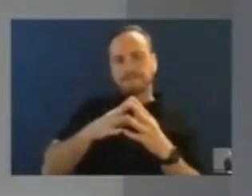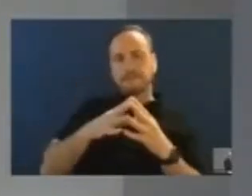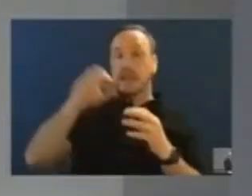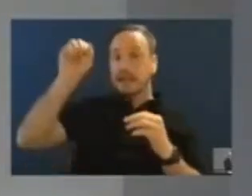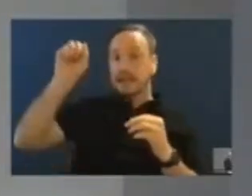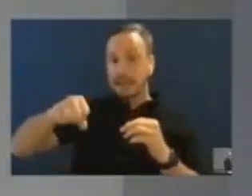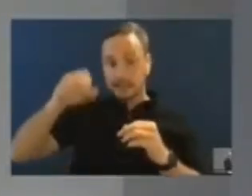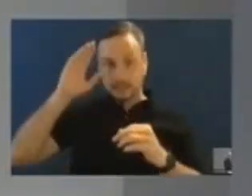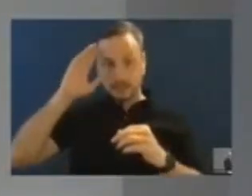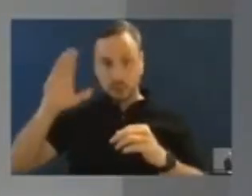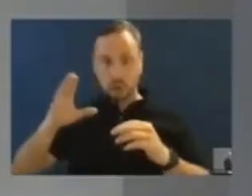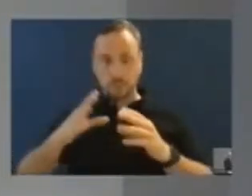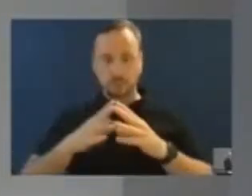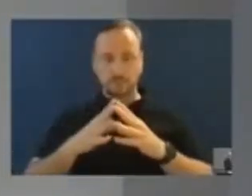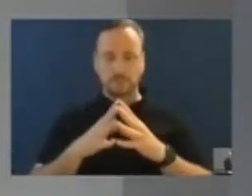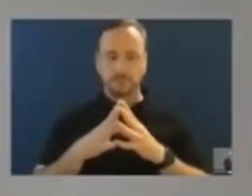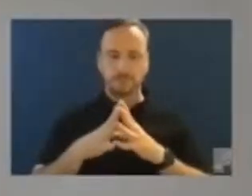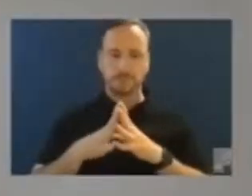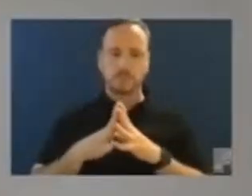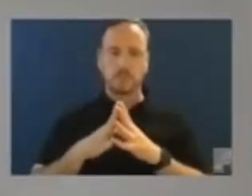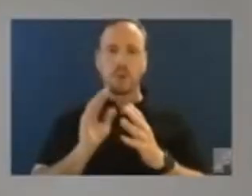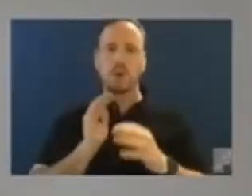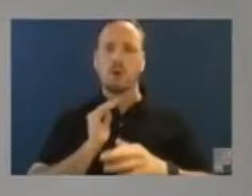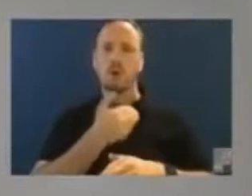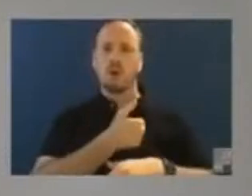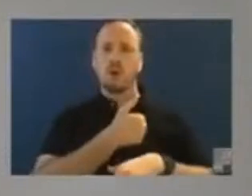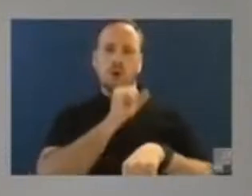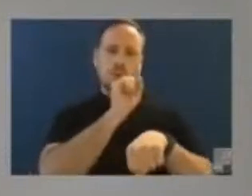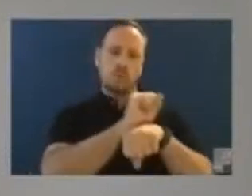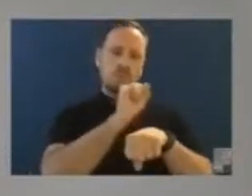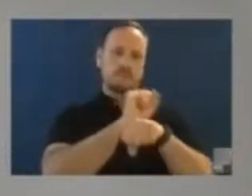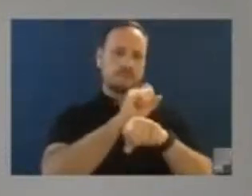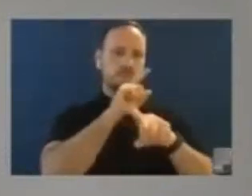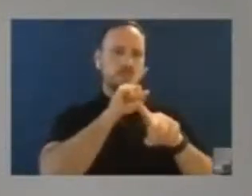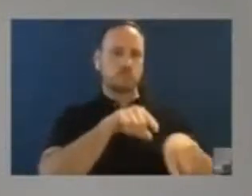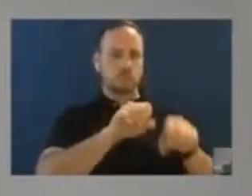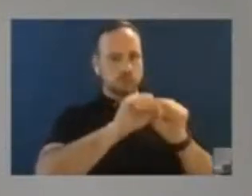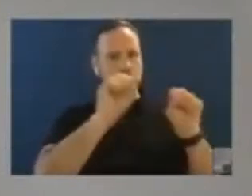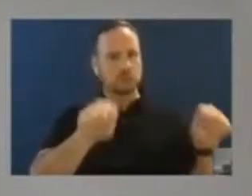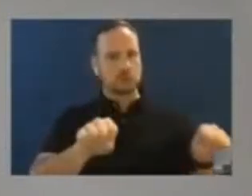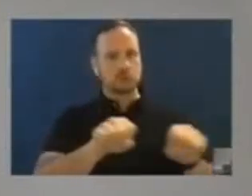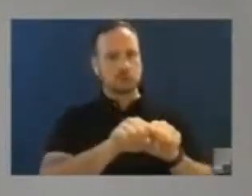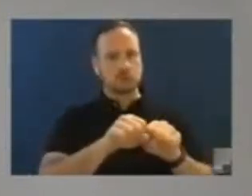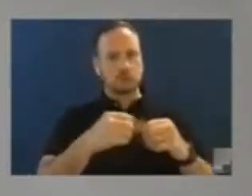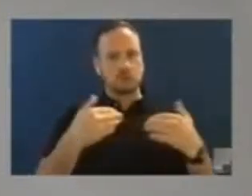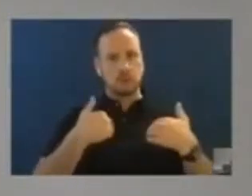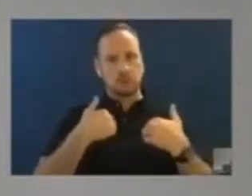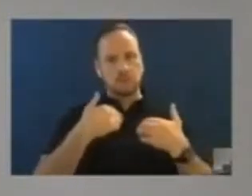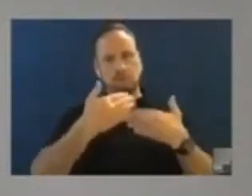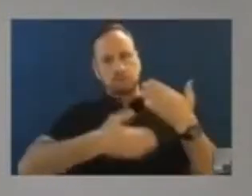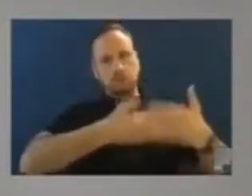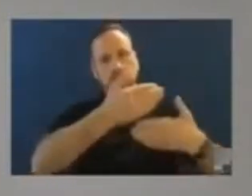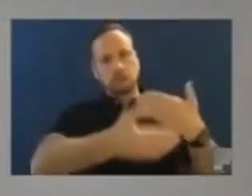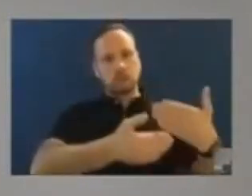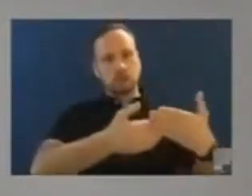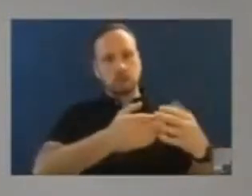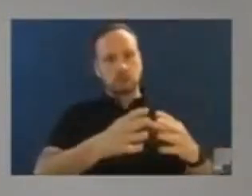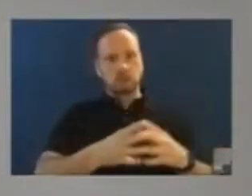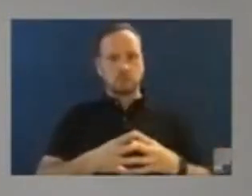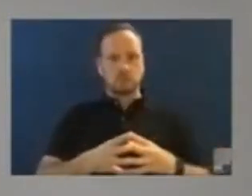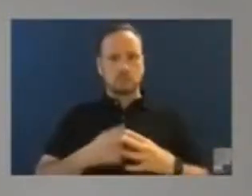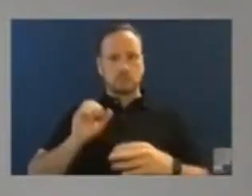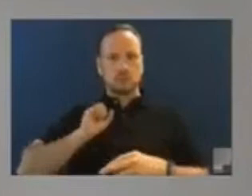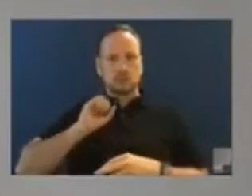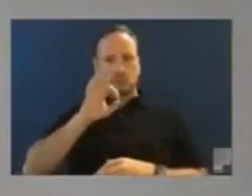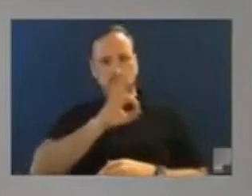So our work order system, there is a process. Thank you for that, Mr. Strain. Our staff and our staff and teachers